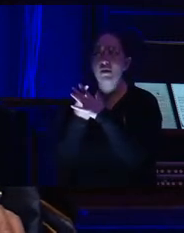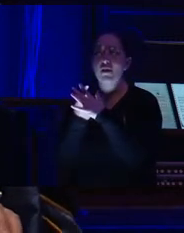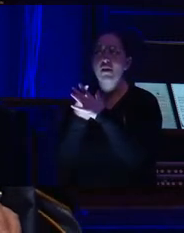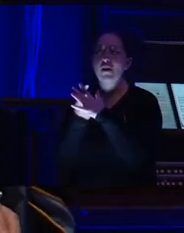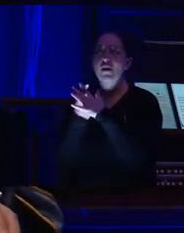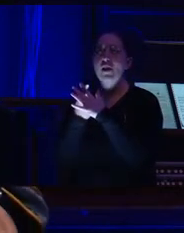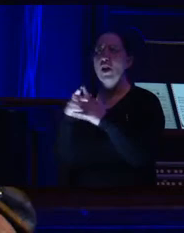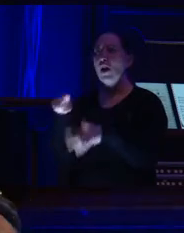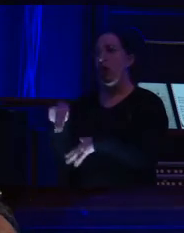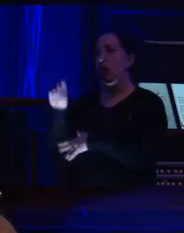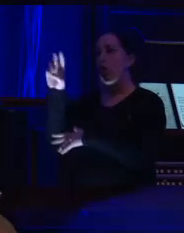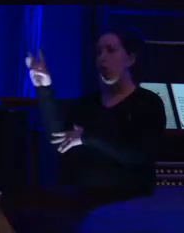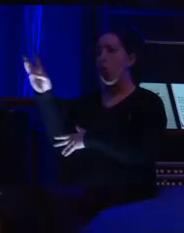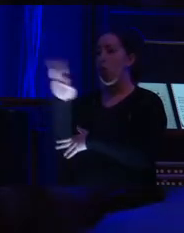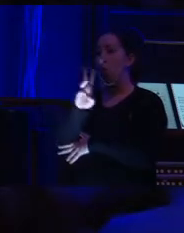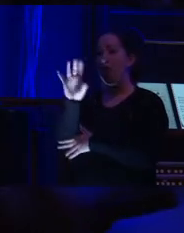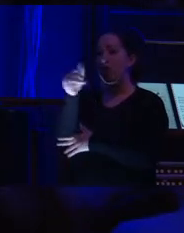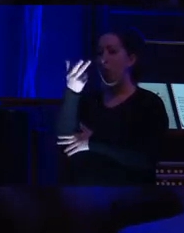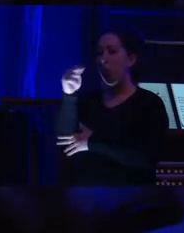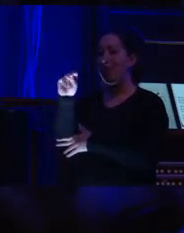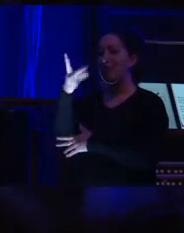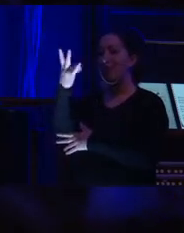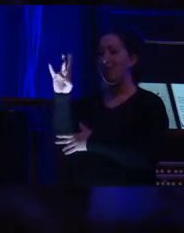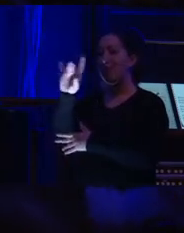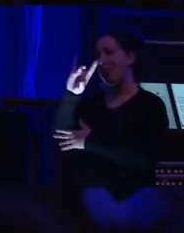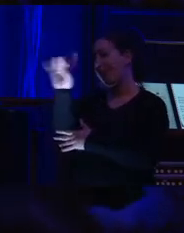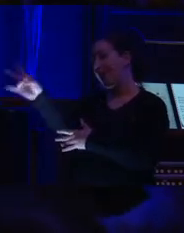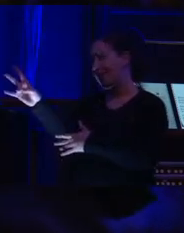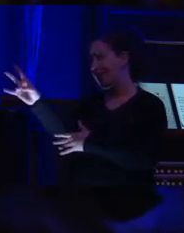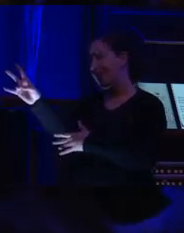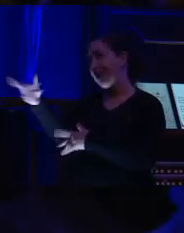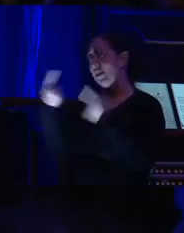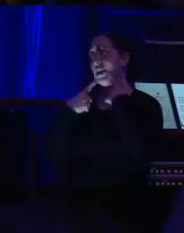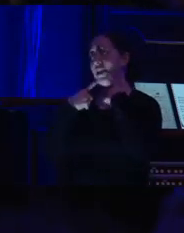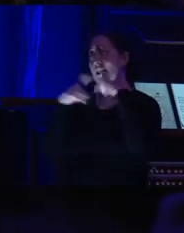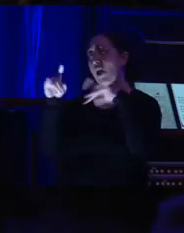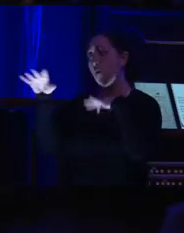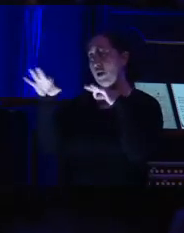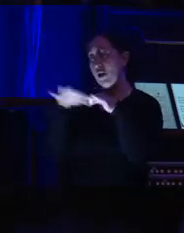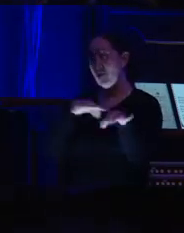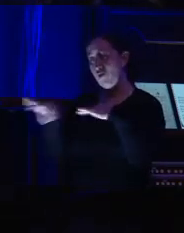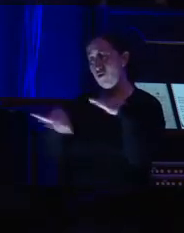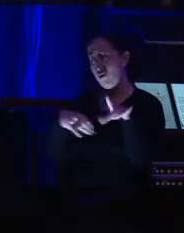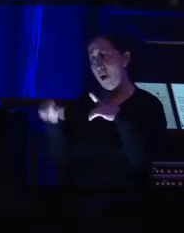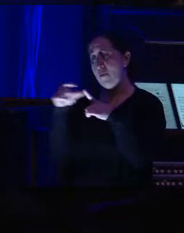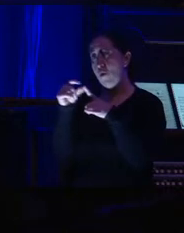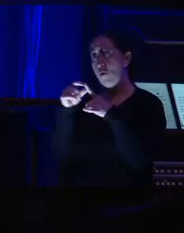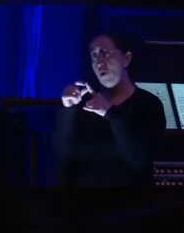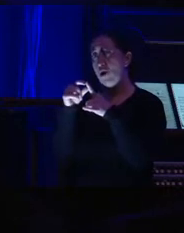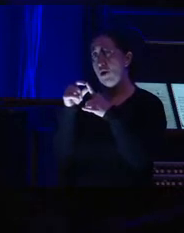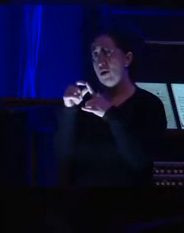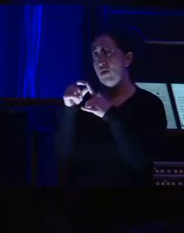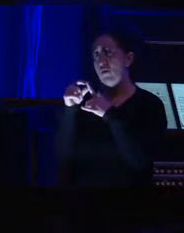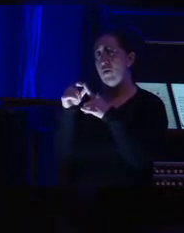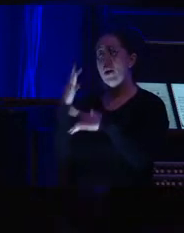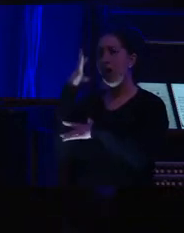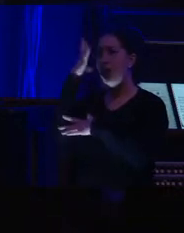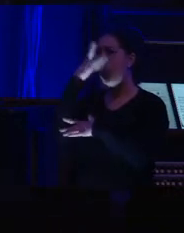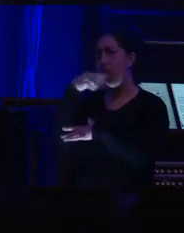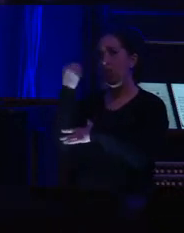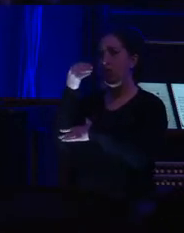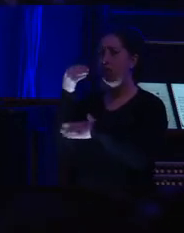The Northwest Ordinance of 1787 declared, in the words inscribed on the parapet above the beautiful Angel